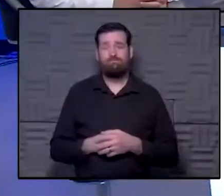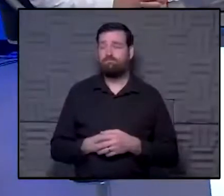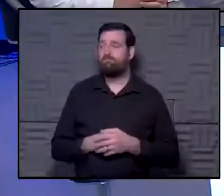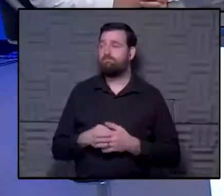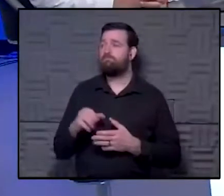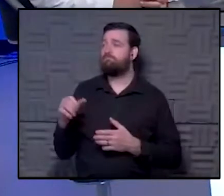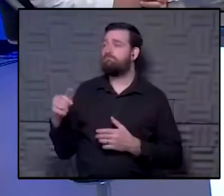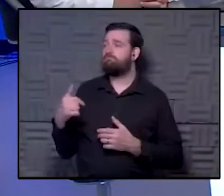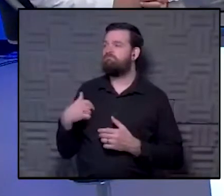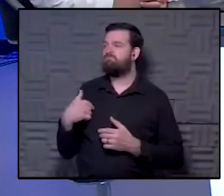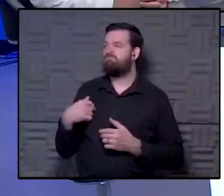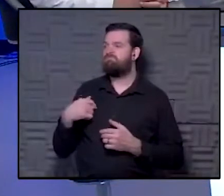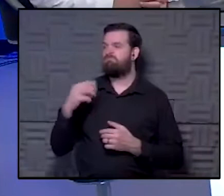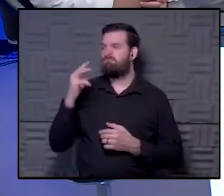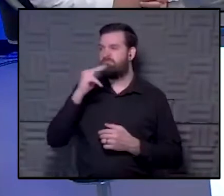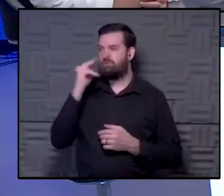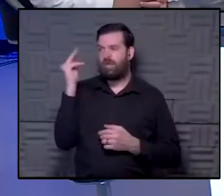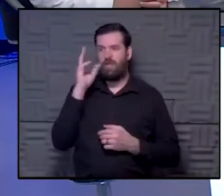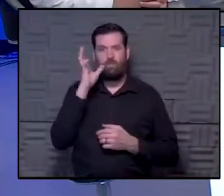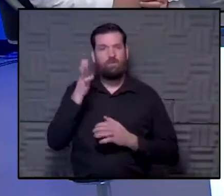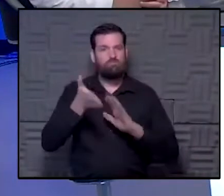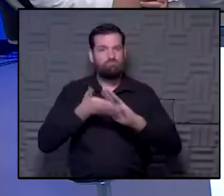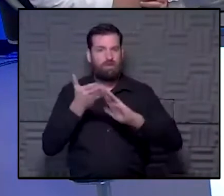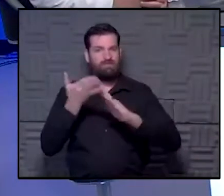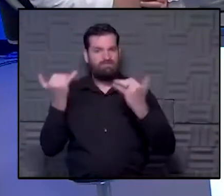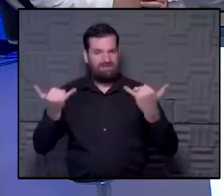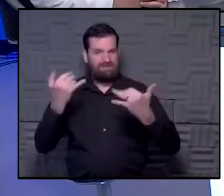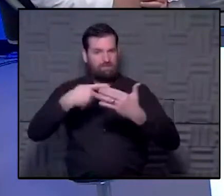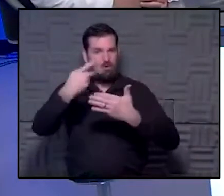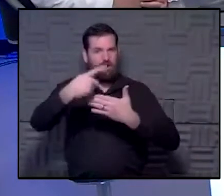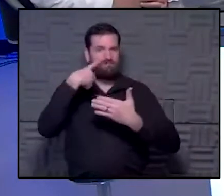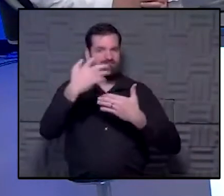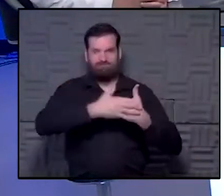So I'm going to have Michelle run this program from every day forward.